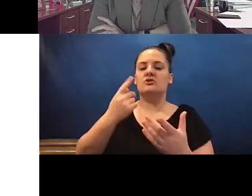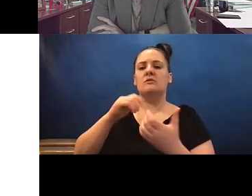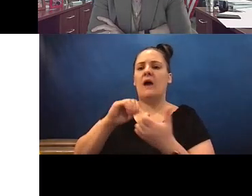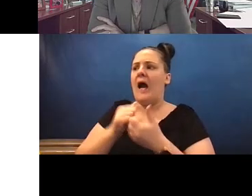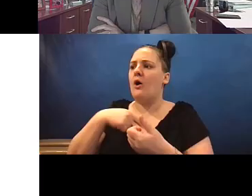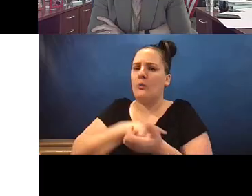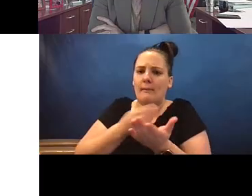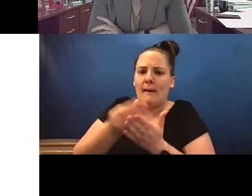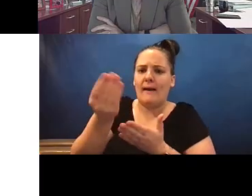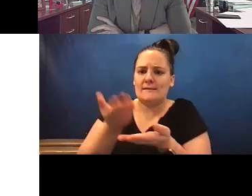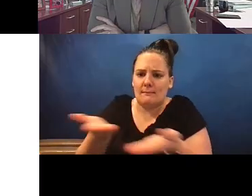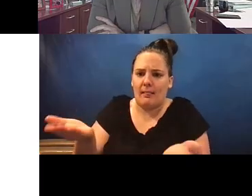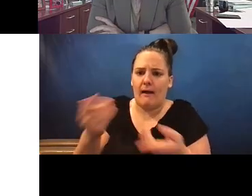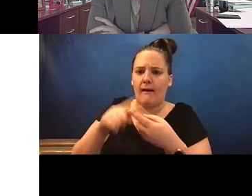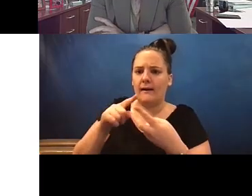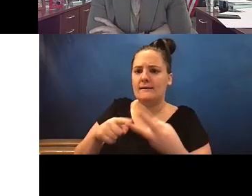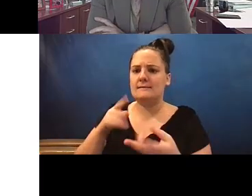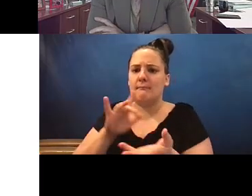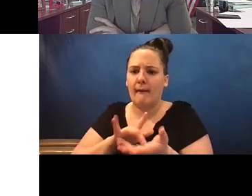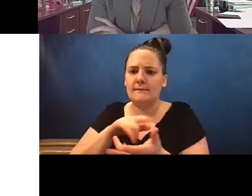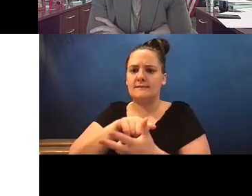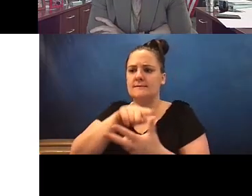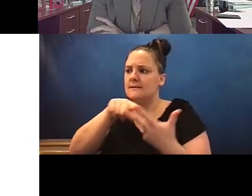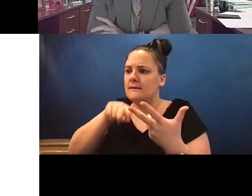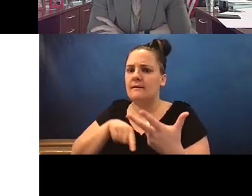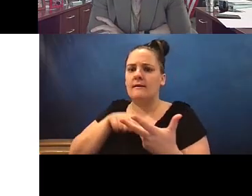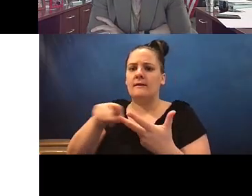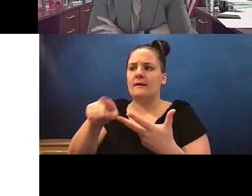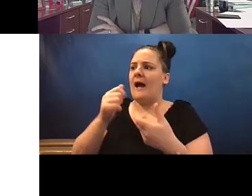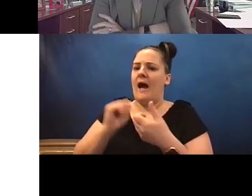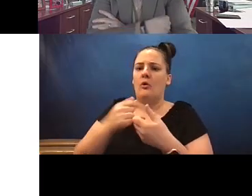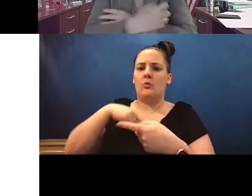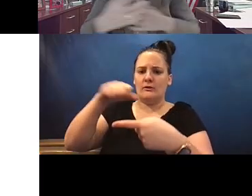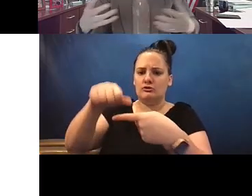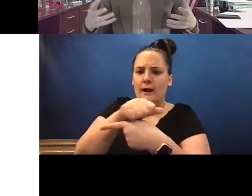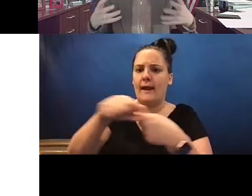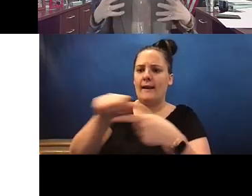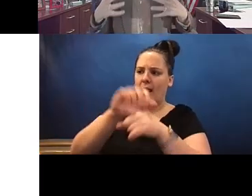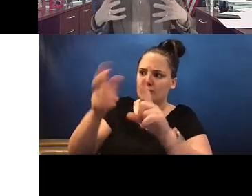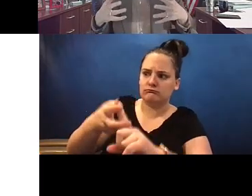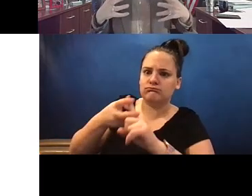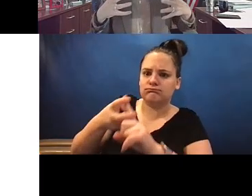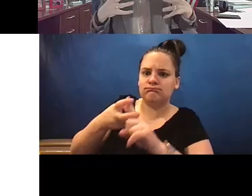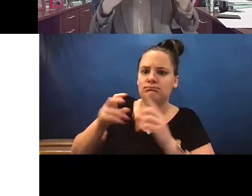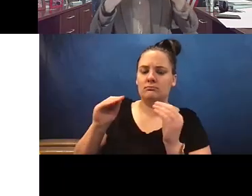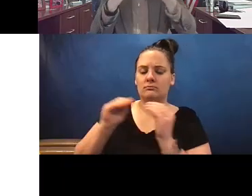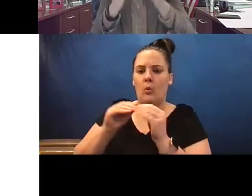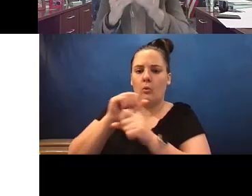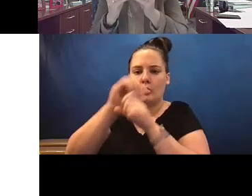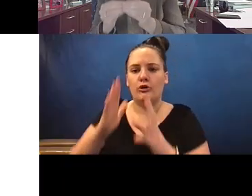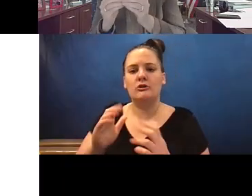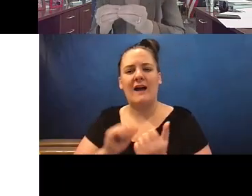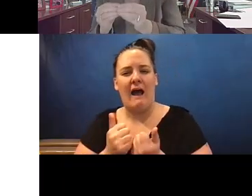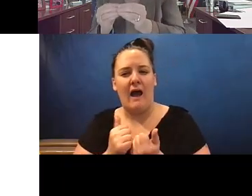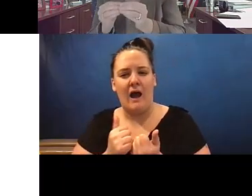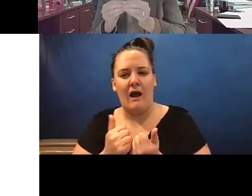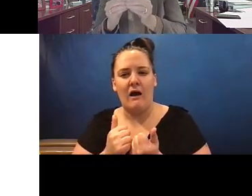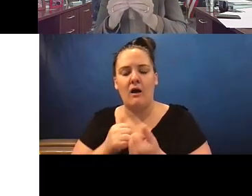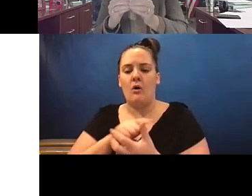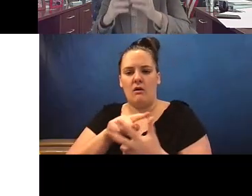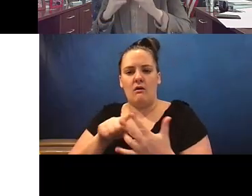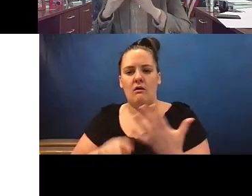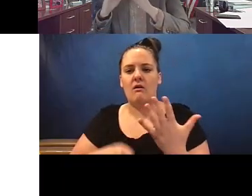drugs together, how do we better recruit and train our workforce. There's so many things that we can do that help bring to our